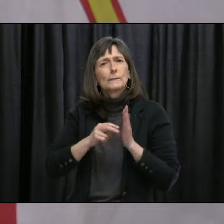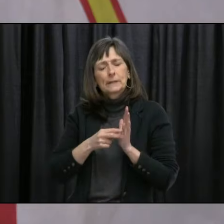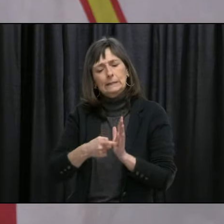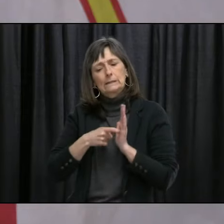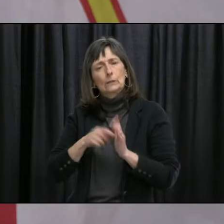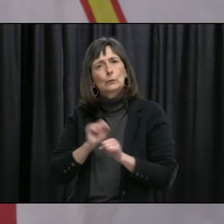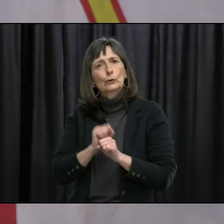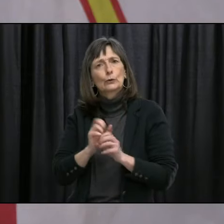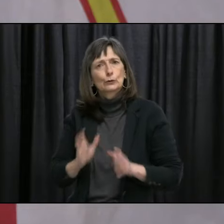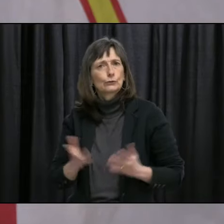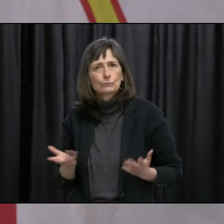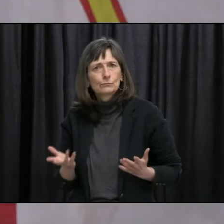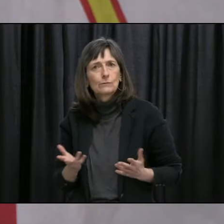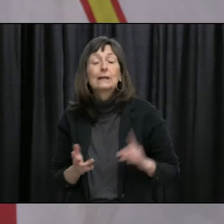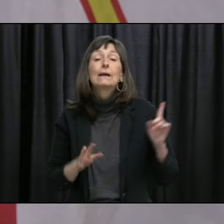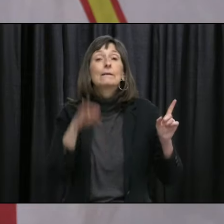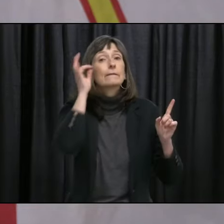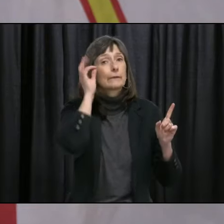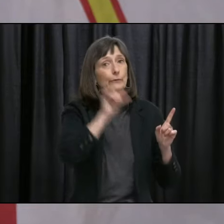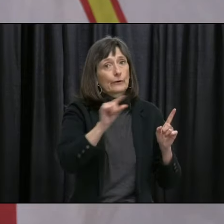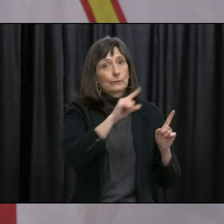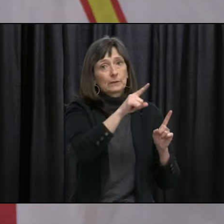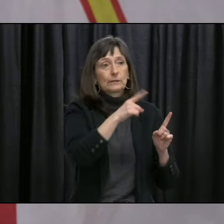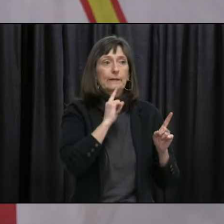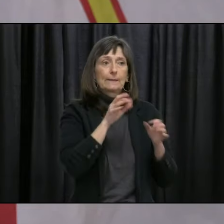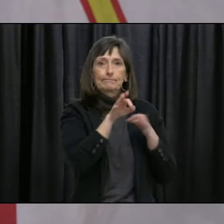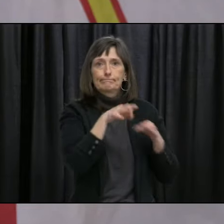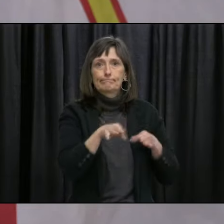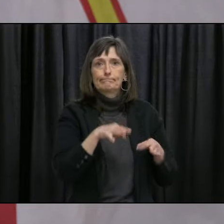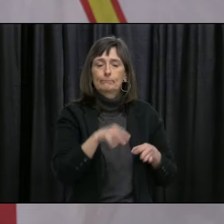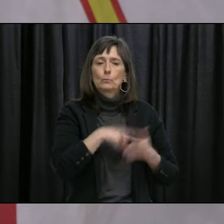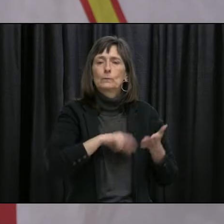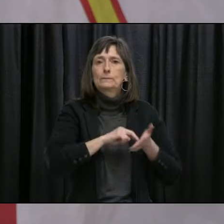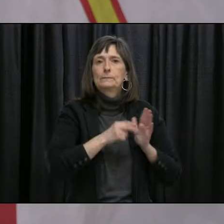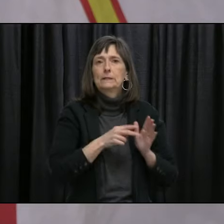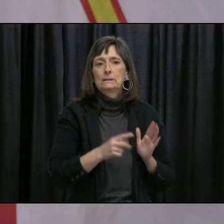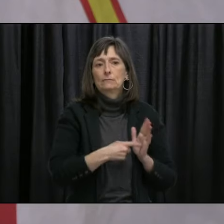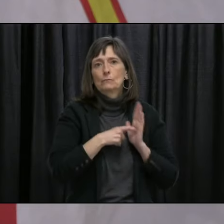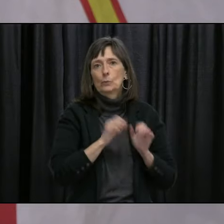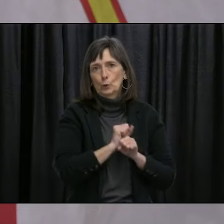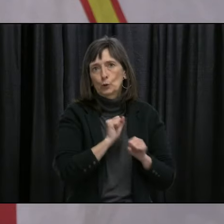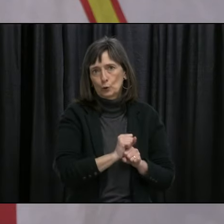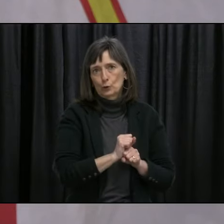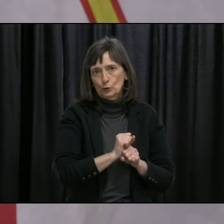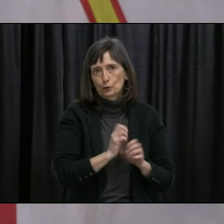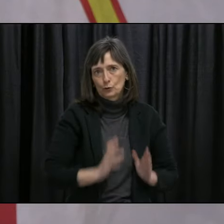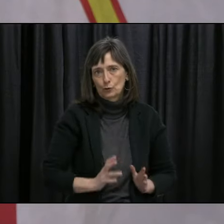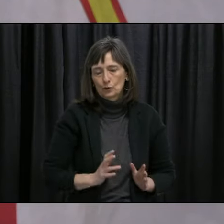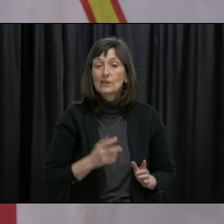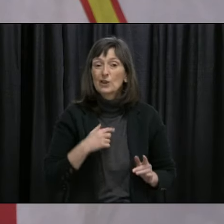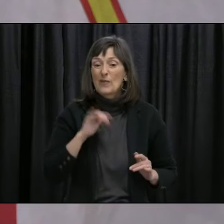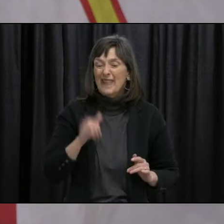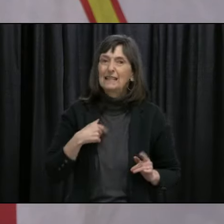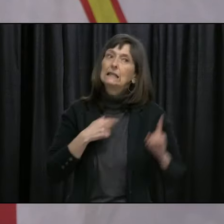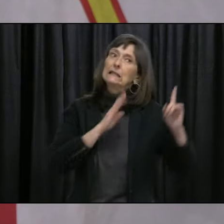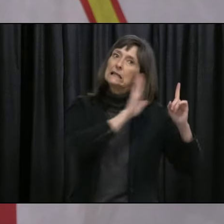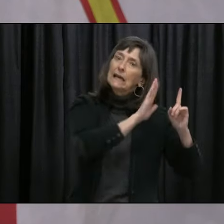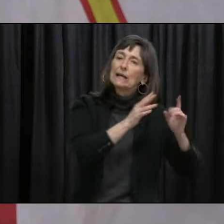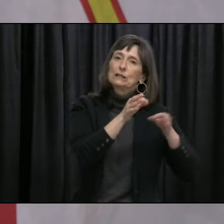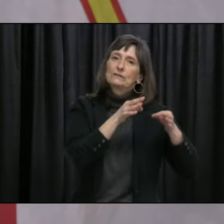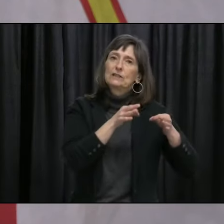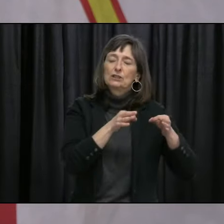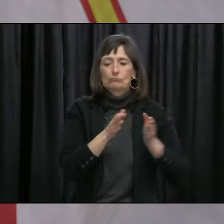has been put in place by the federal government, and that is the definition that we're currently looking at right now. Is a very broad